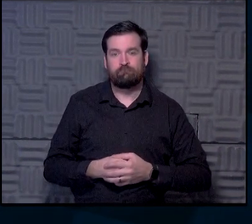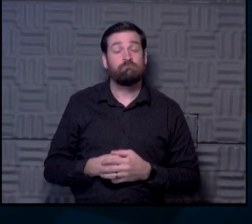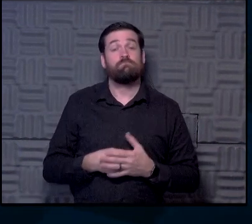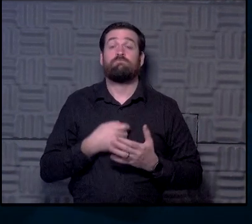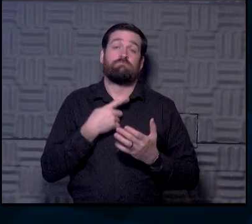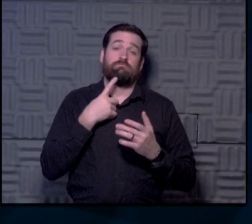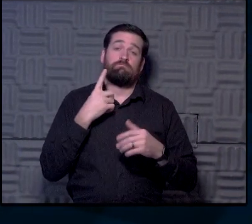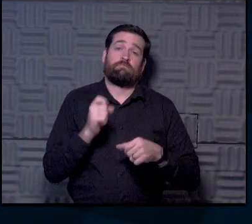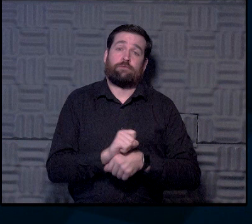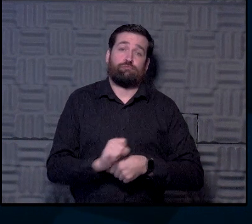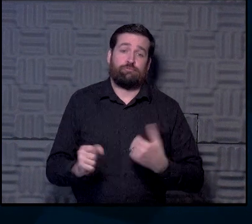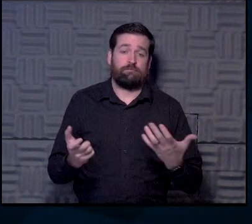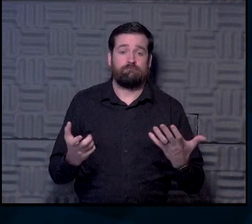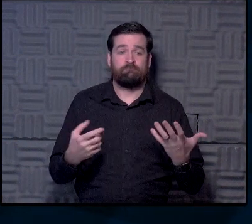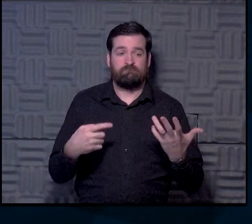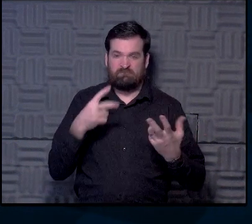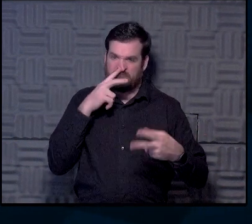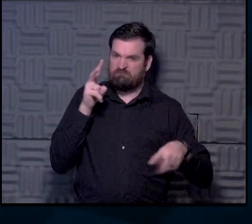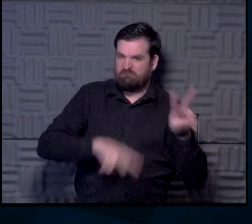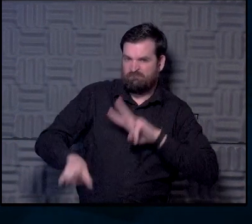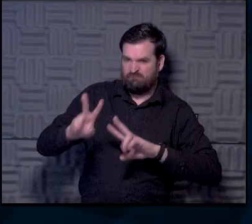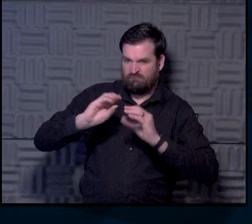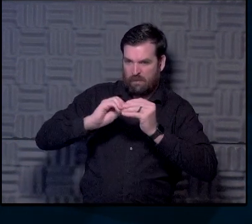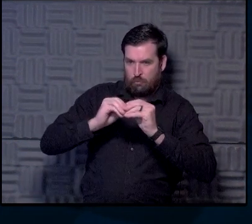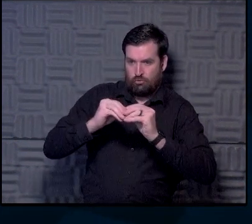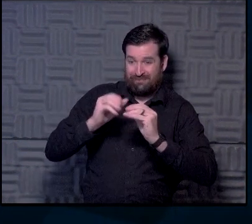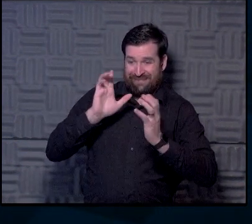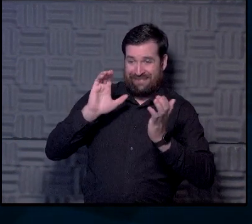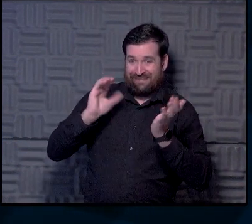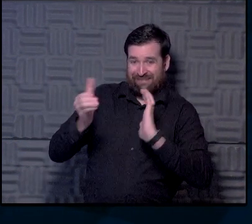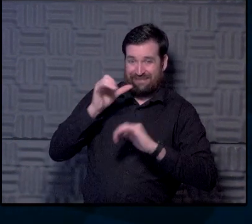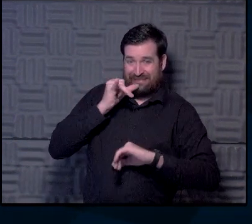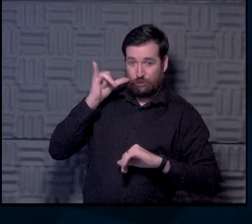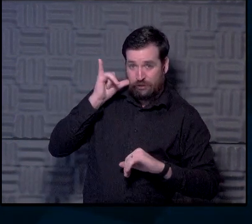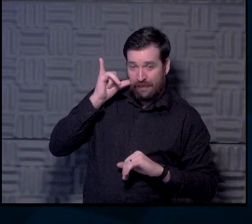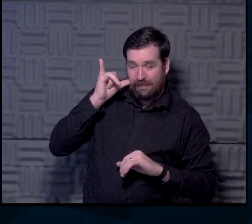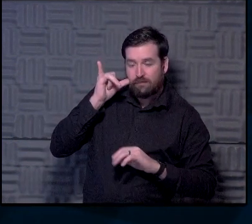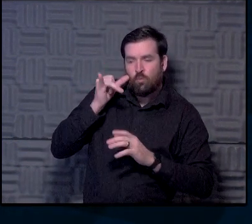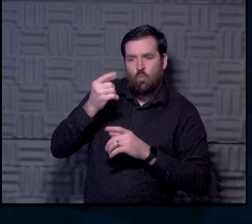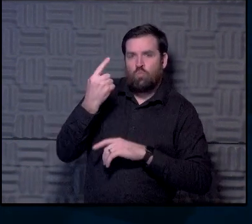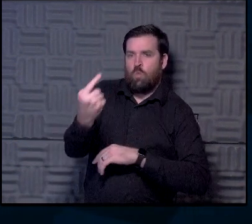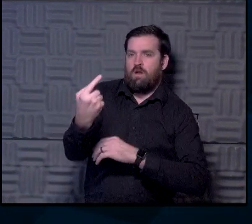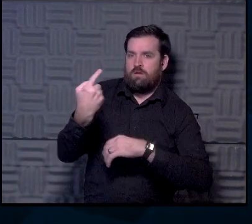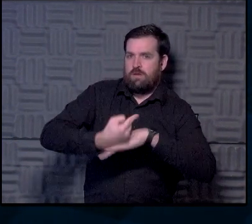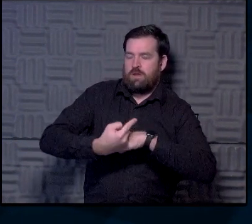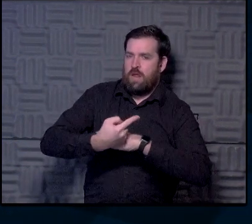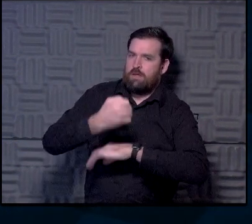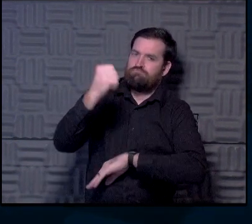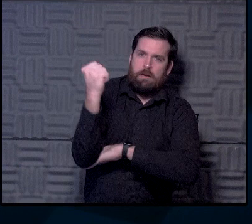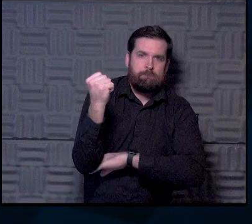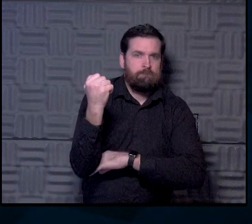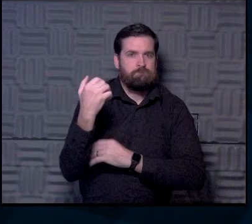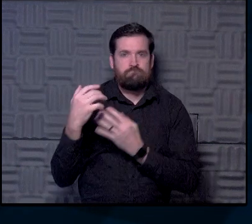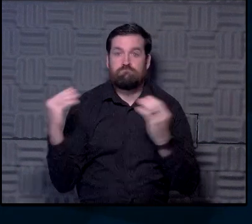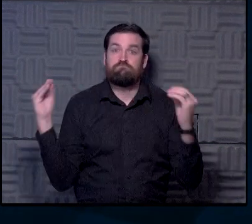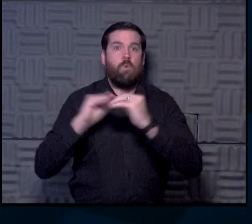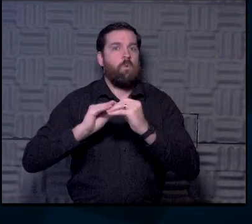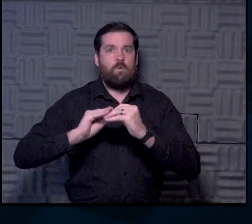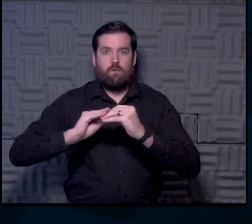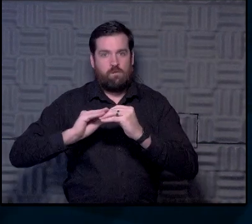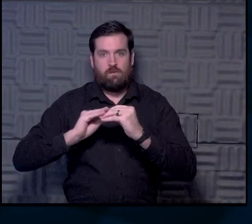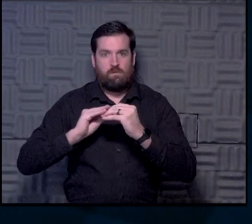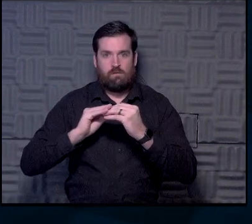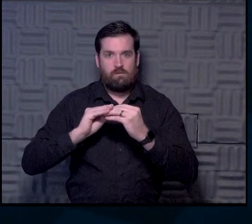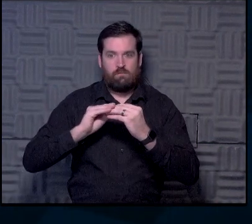actually, if we were to look at numbers from yesterday, it was an individual day record. So you would see that it has exceeded what we were reporting per day